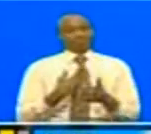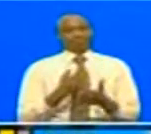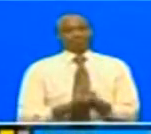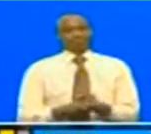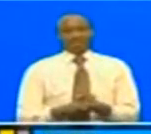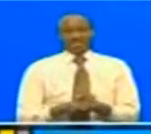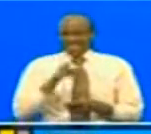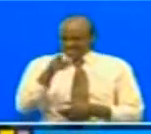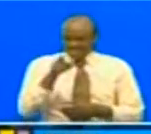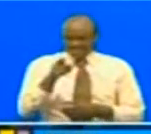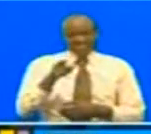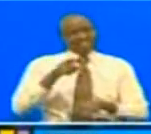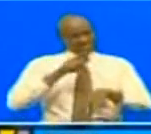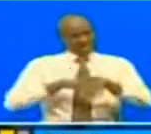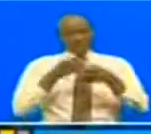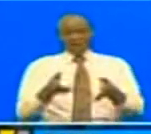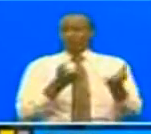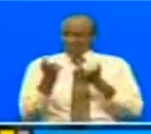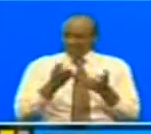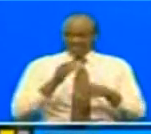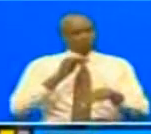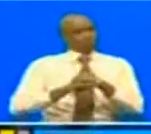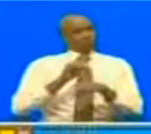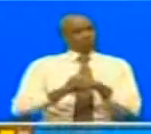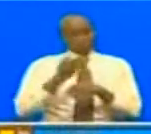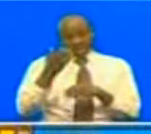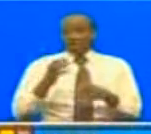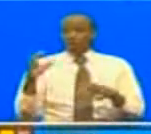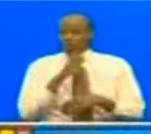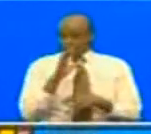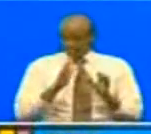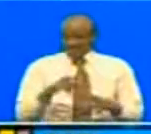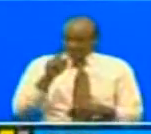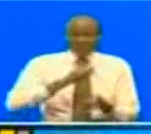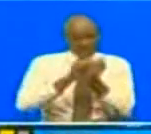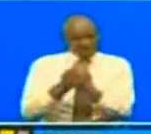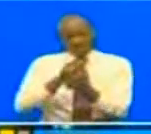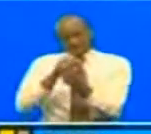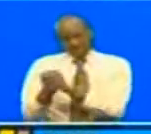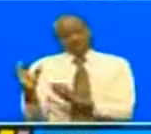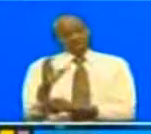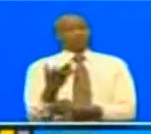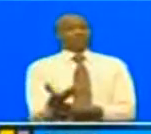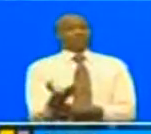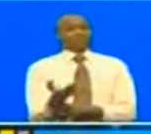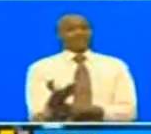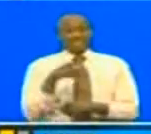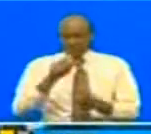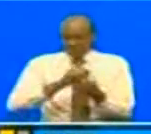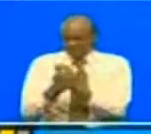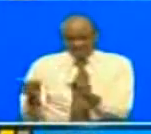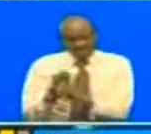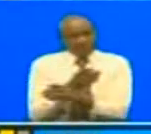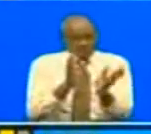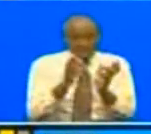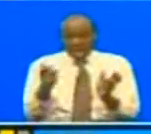This is an exciting time to be in our business. Consumers are changing fast, trends are spreading. Companies that can